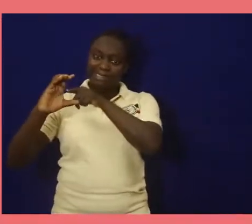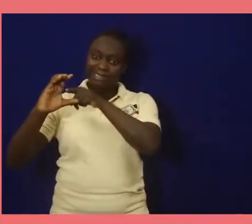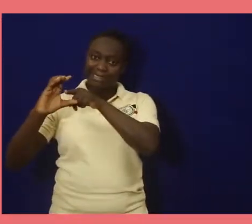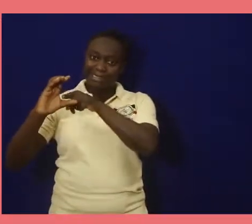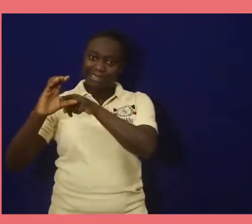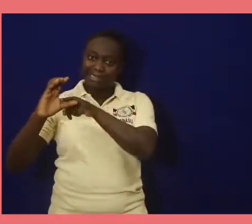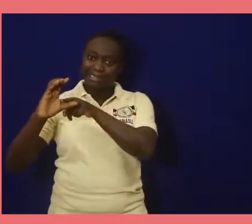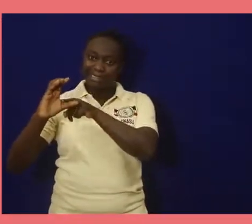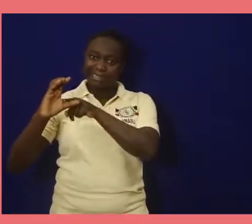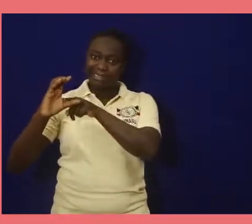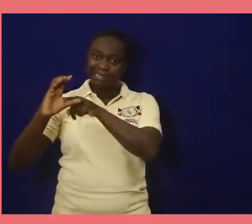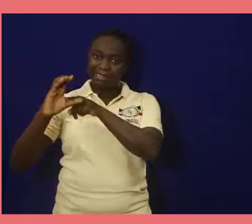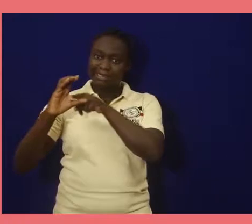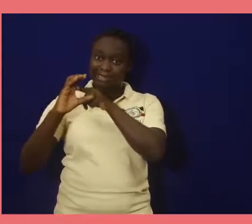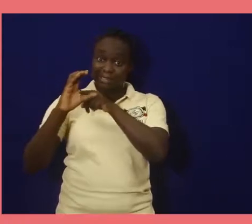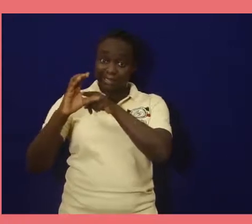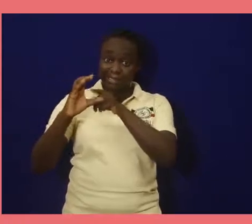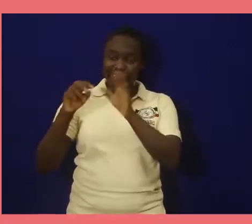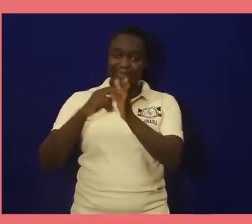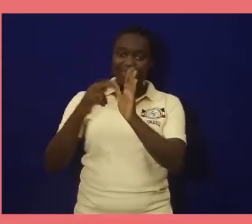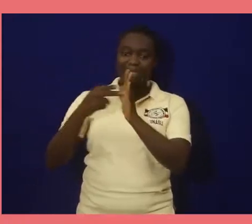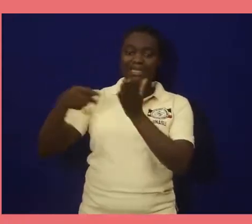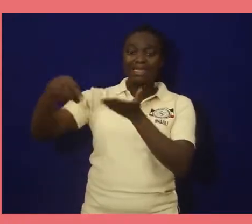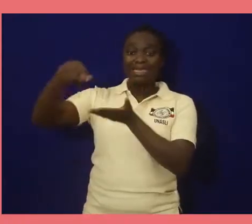C, center of curvature.